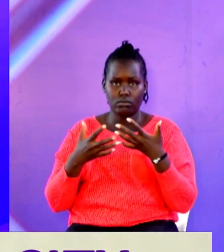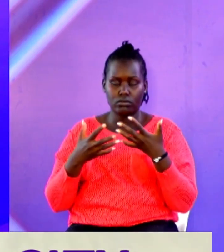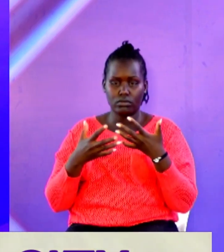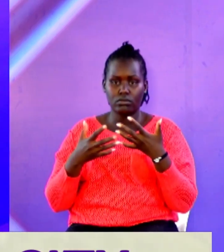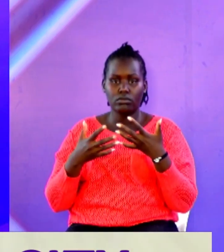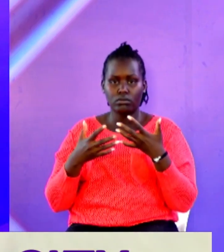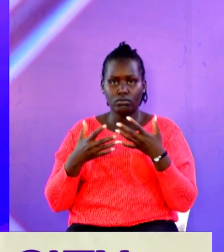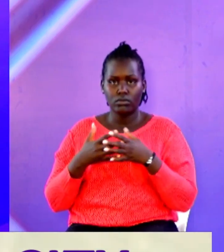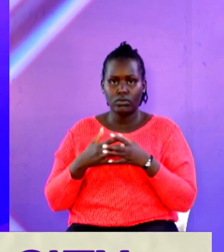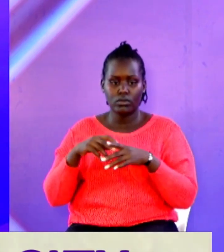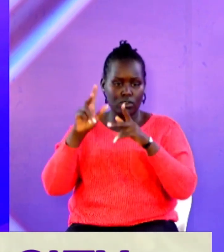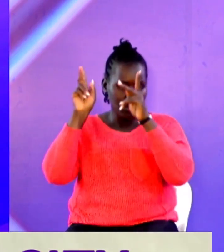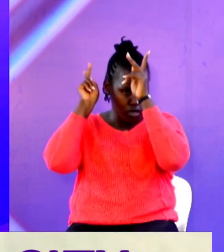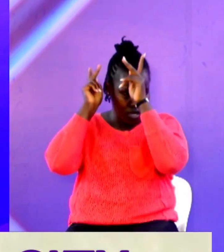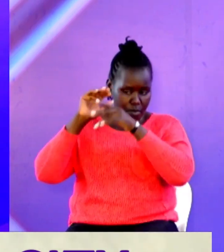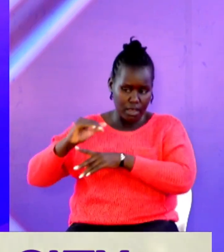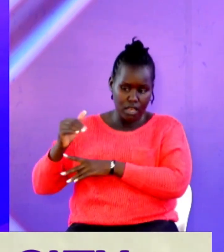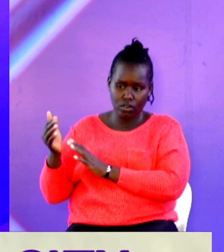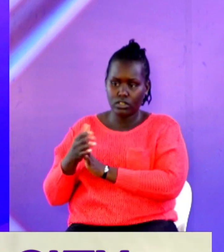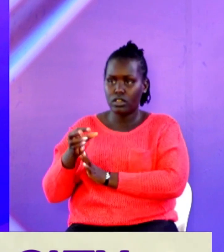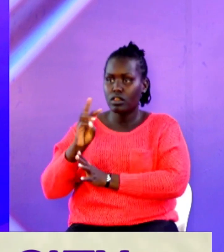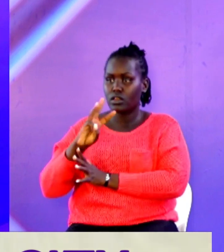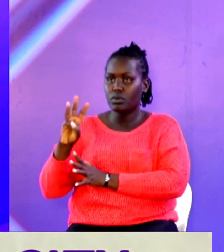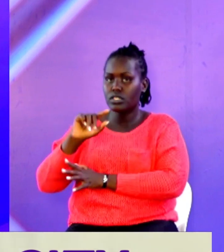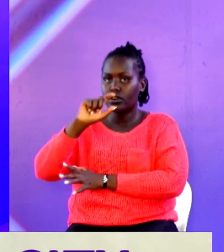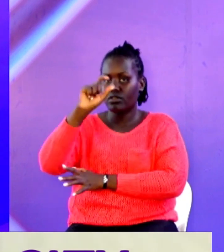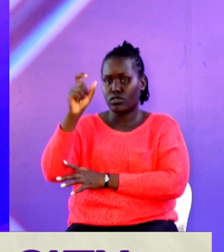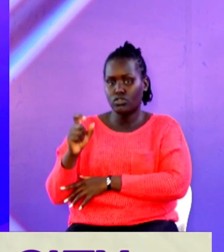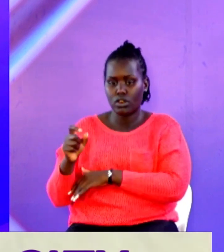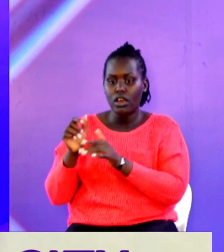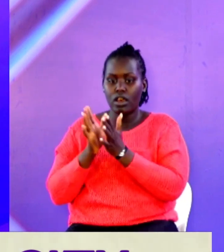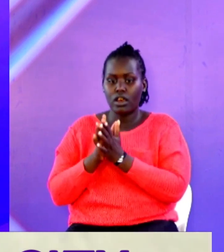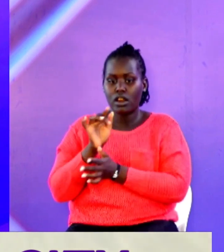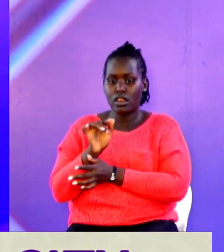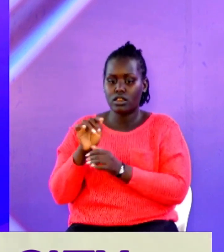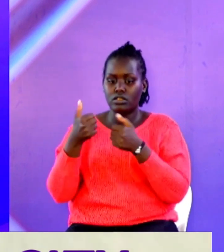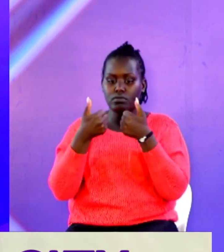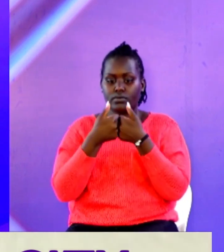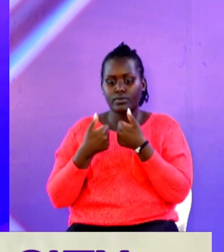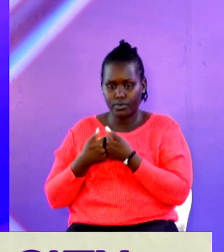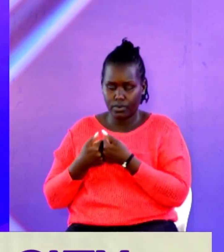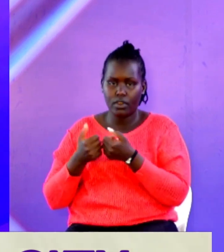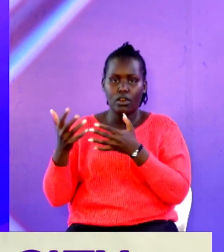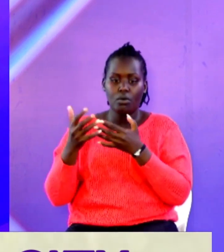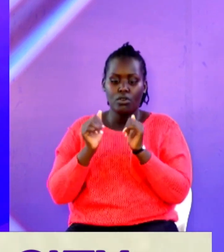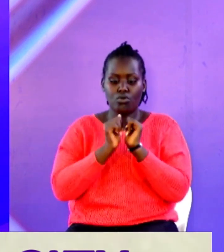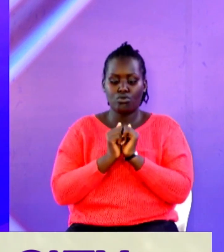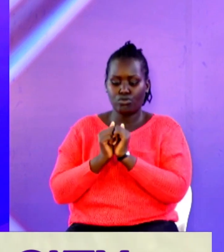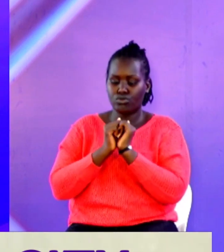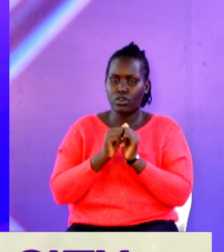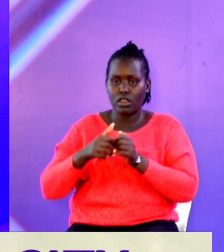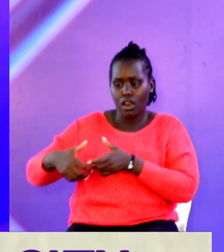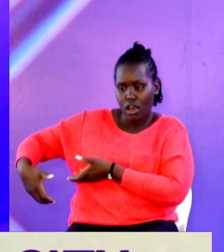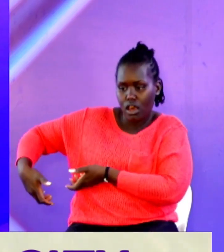is Kakamega County, that is the Western region. And these games brought together